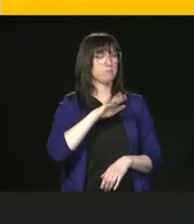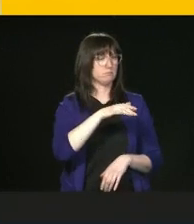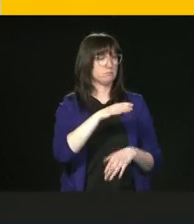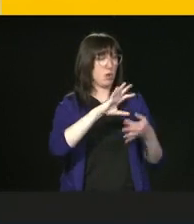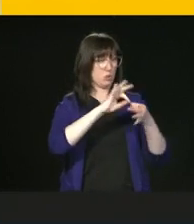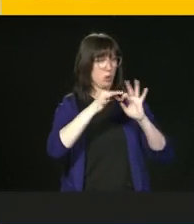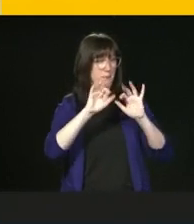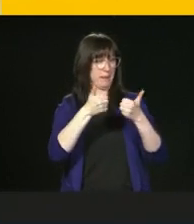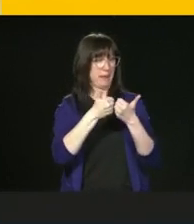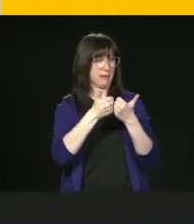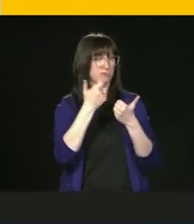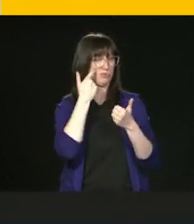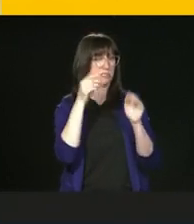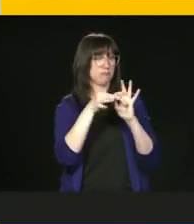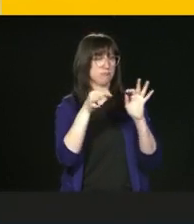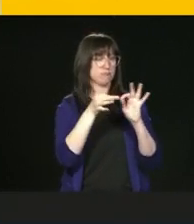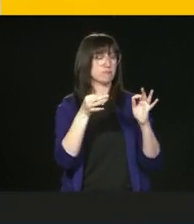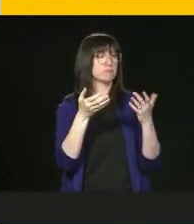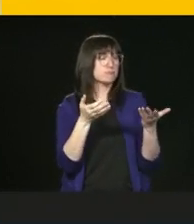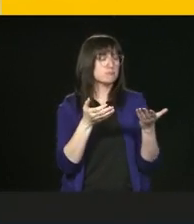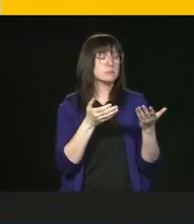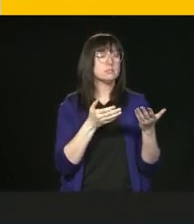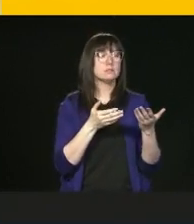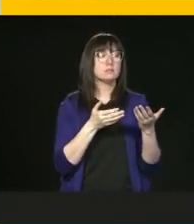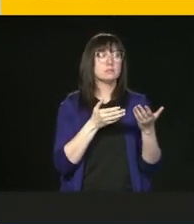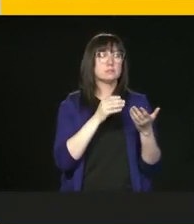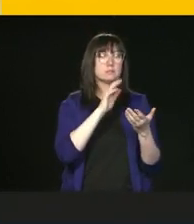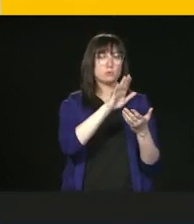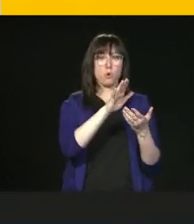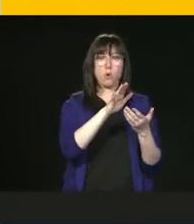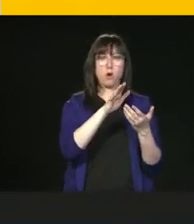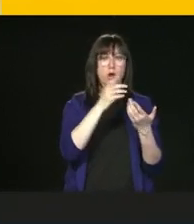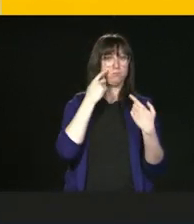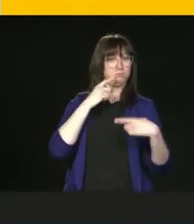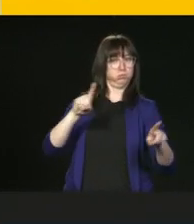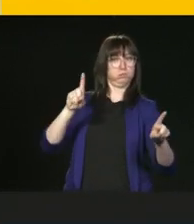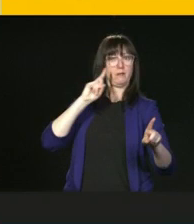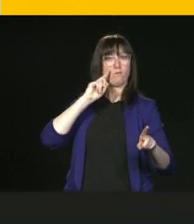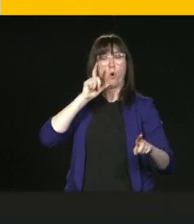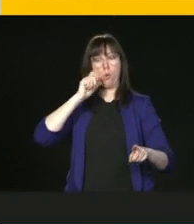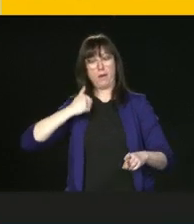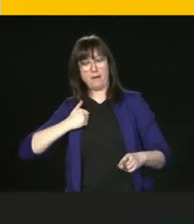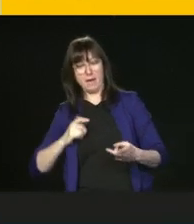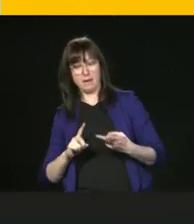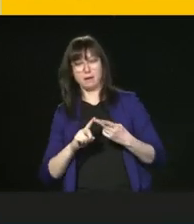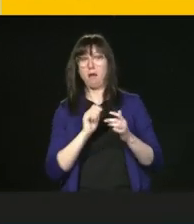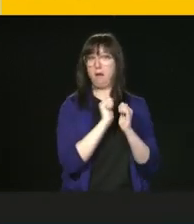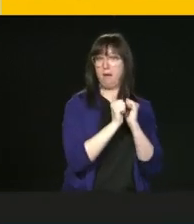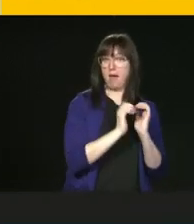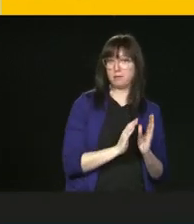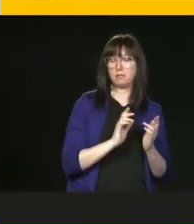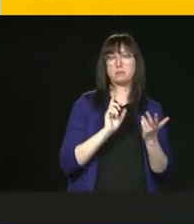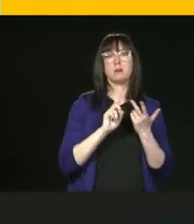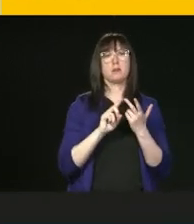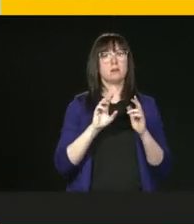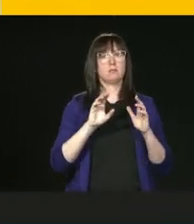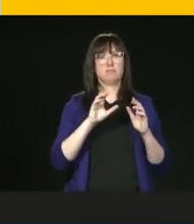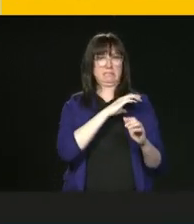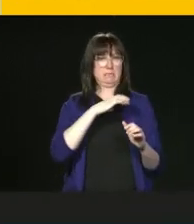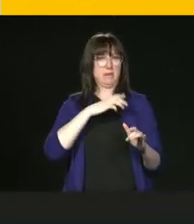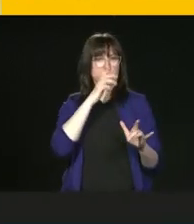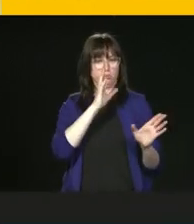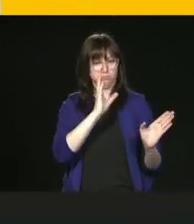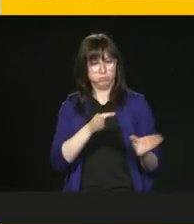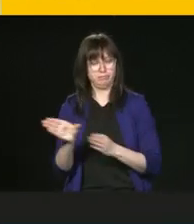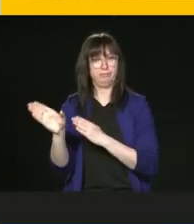Le, votre message aux Canadiens, aux athlètes, to Canadians and mais to aussi athletes, aux comités organisateurs, and also to the organizing